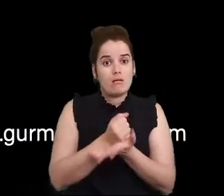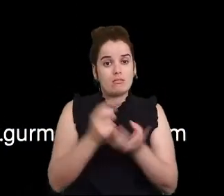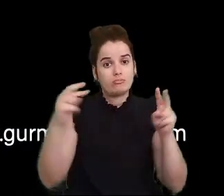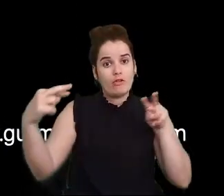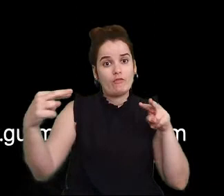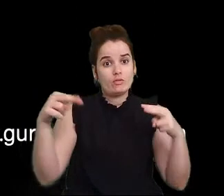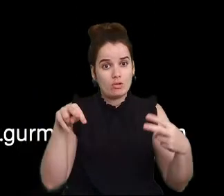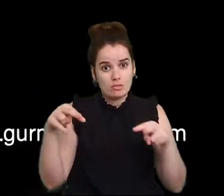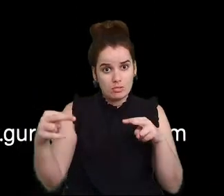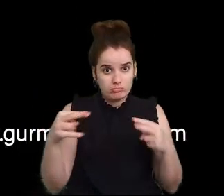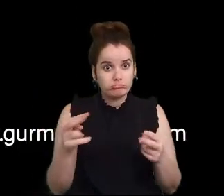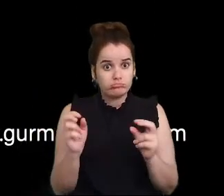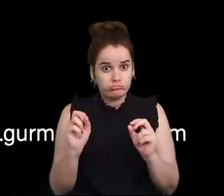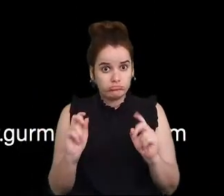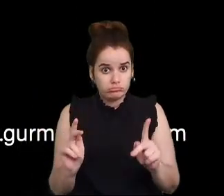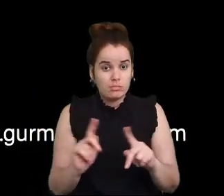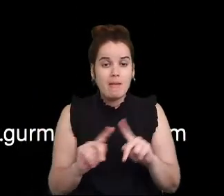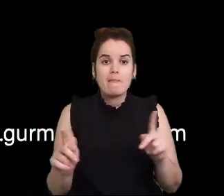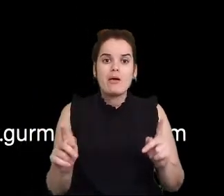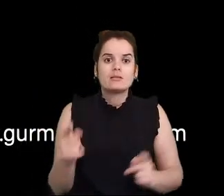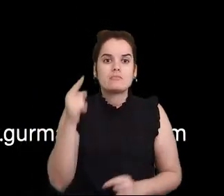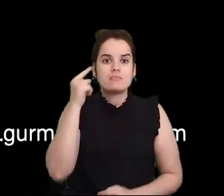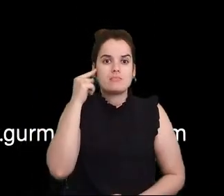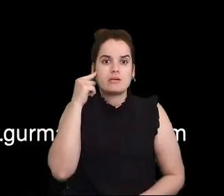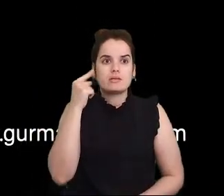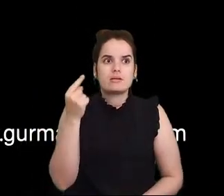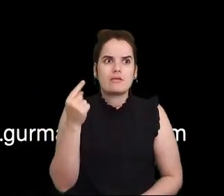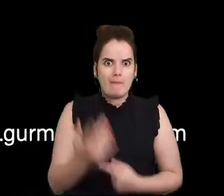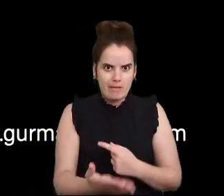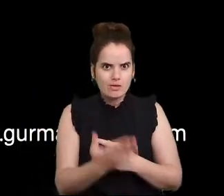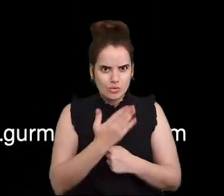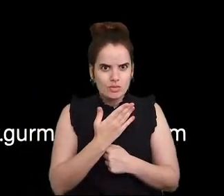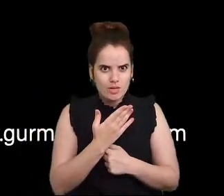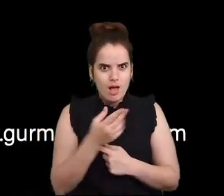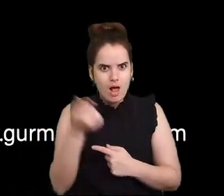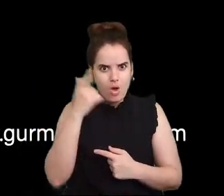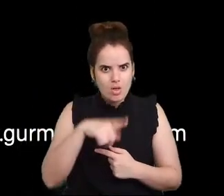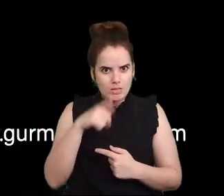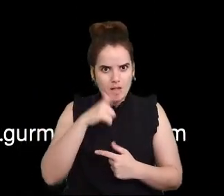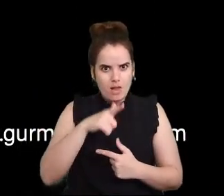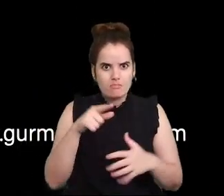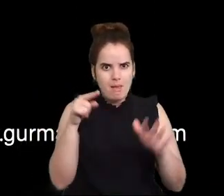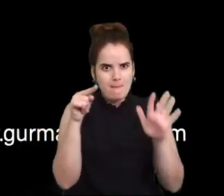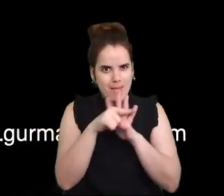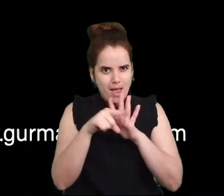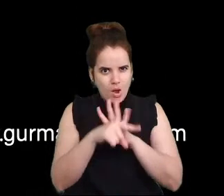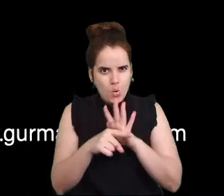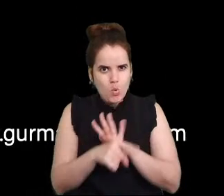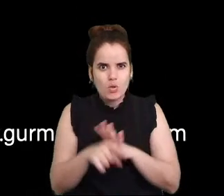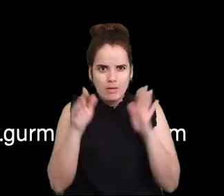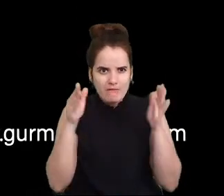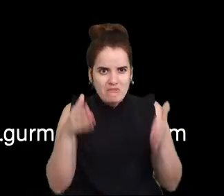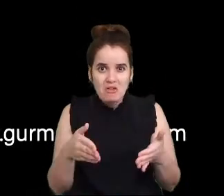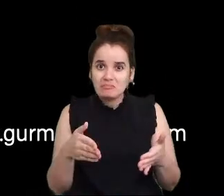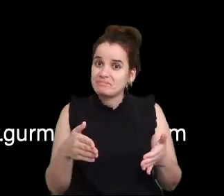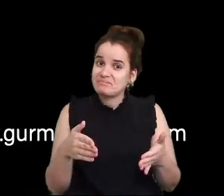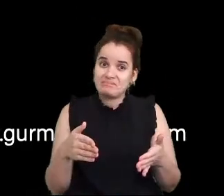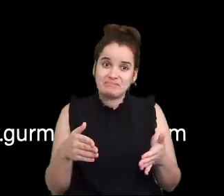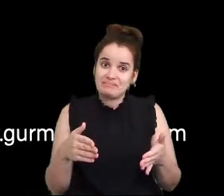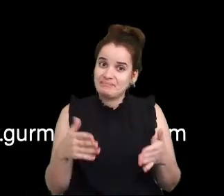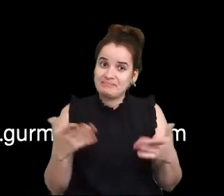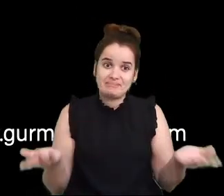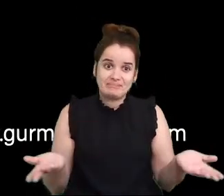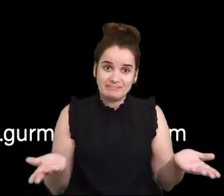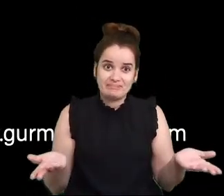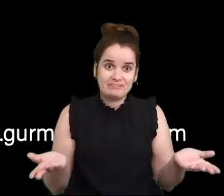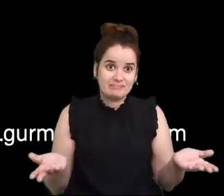down on the questions. That instead of asking this question, have you thought about asking that one? Instead of looking at